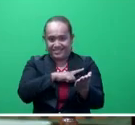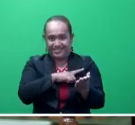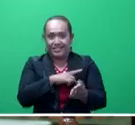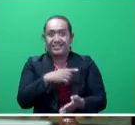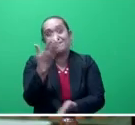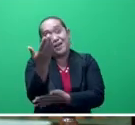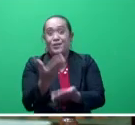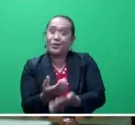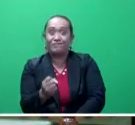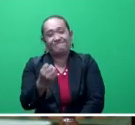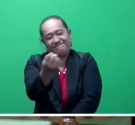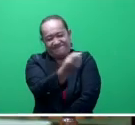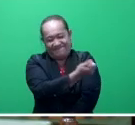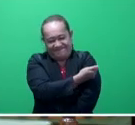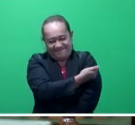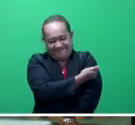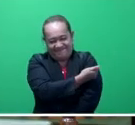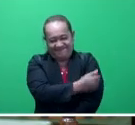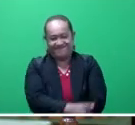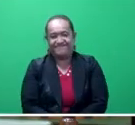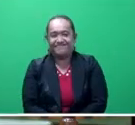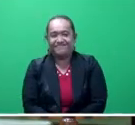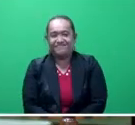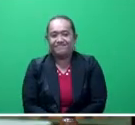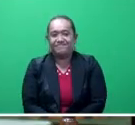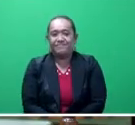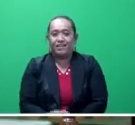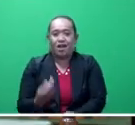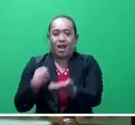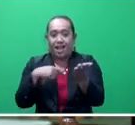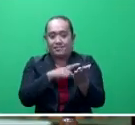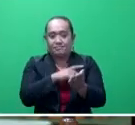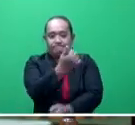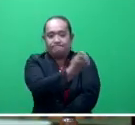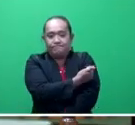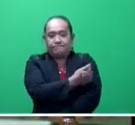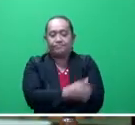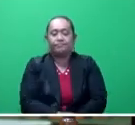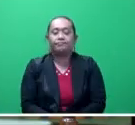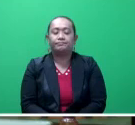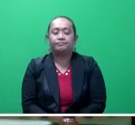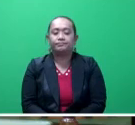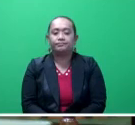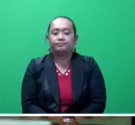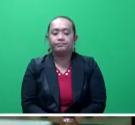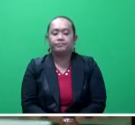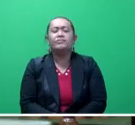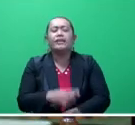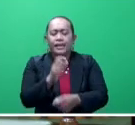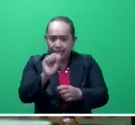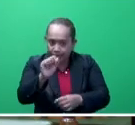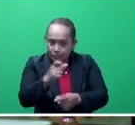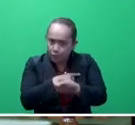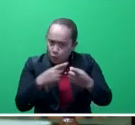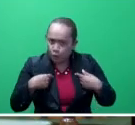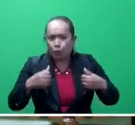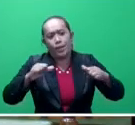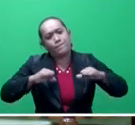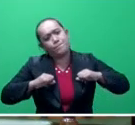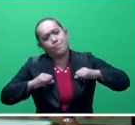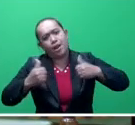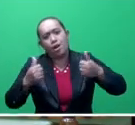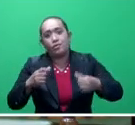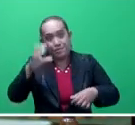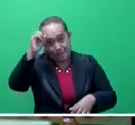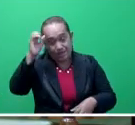vaccinated, including civil servants. Mr. Speaker, sir, We're proud that free education paved the way to equality